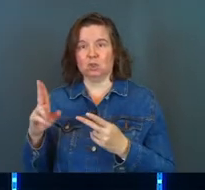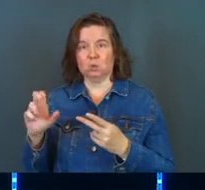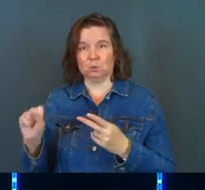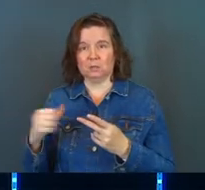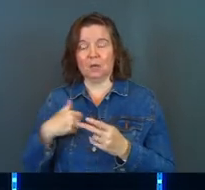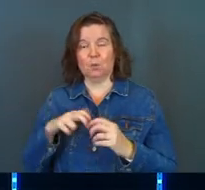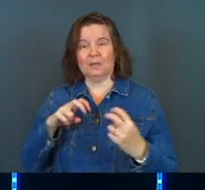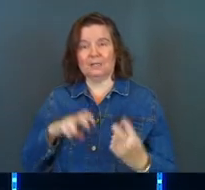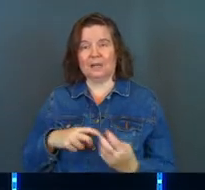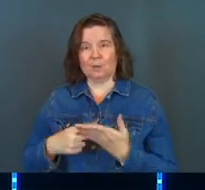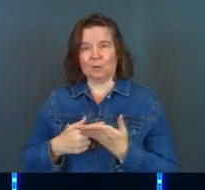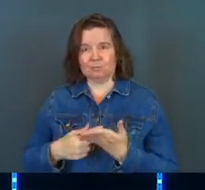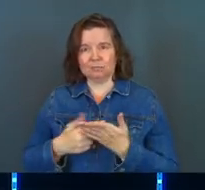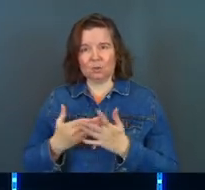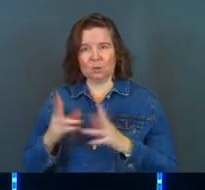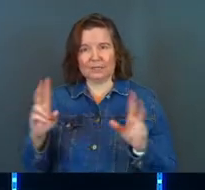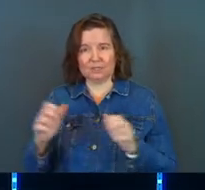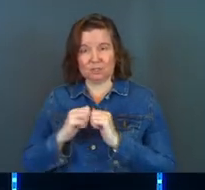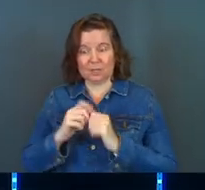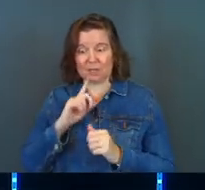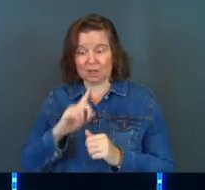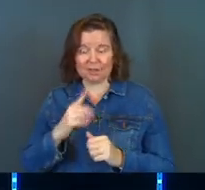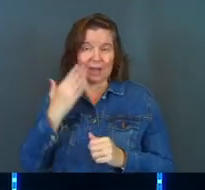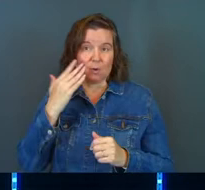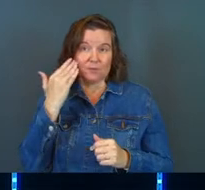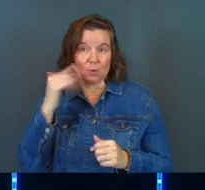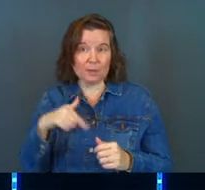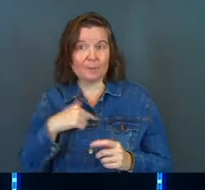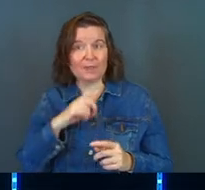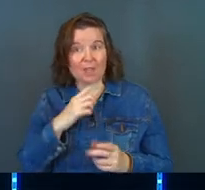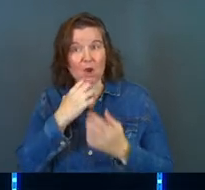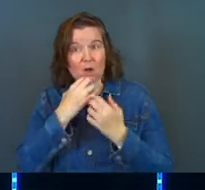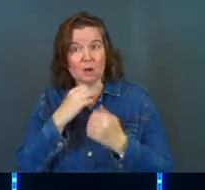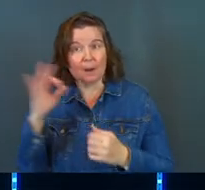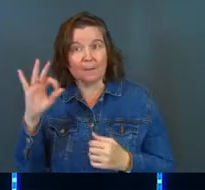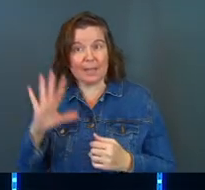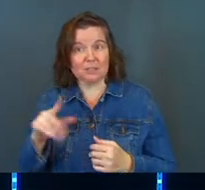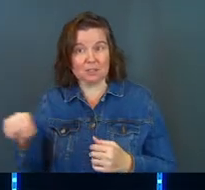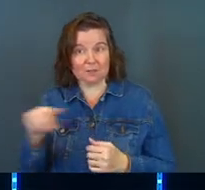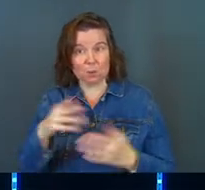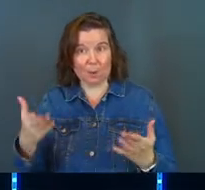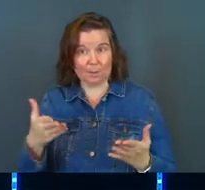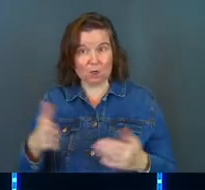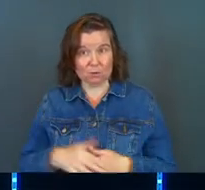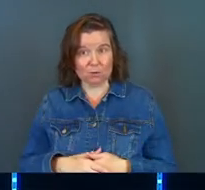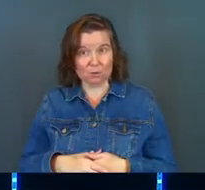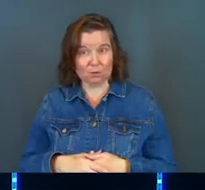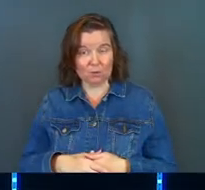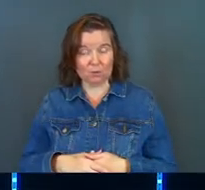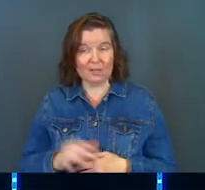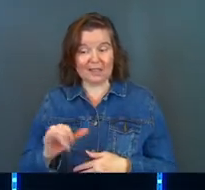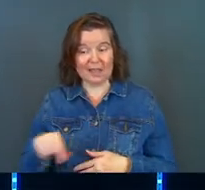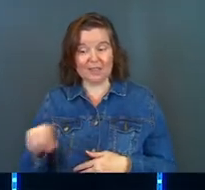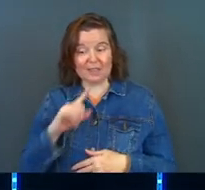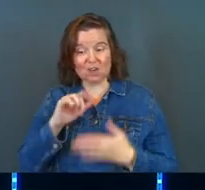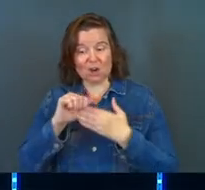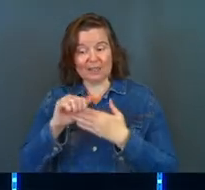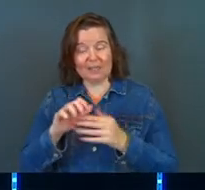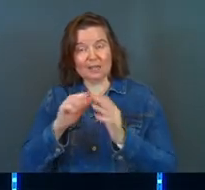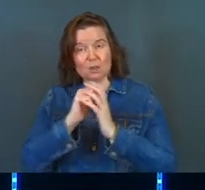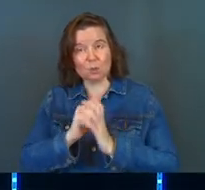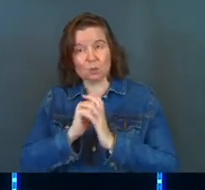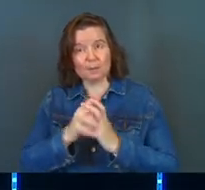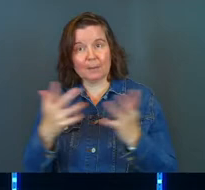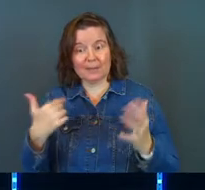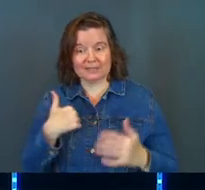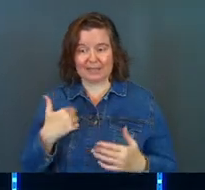we walked through this series together because I don't know if you know this, but they are pastors of you up here. Like, they are leading the